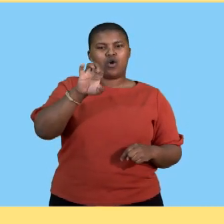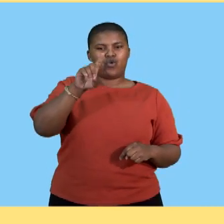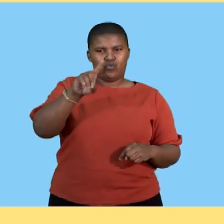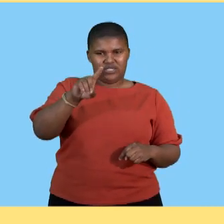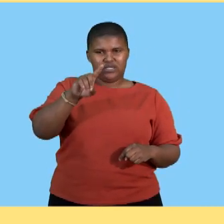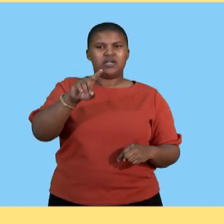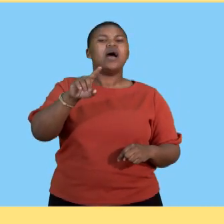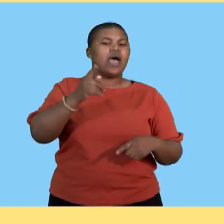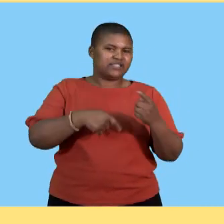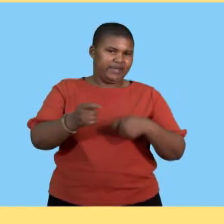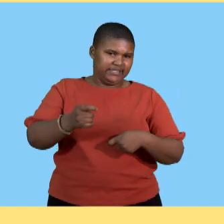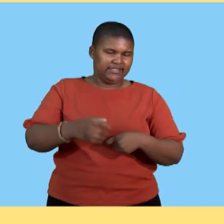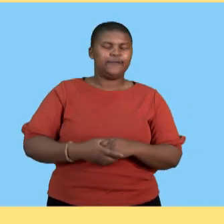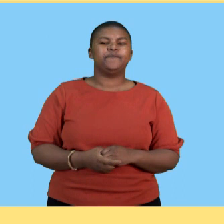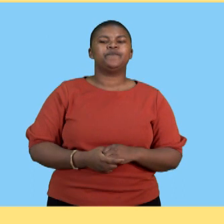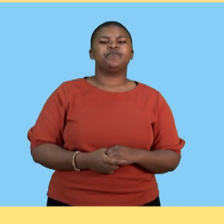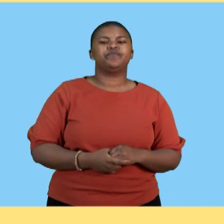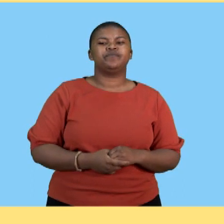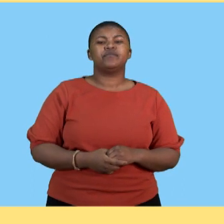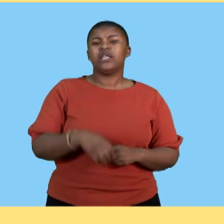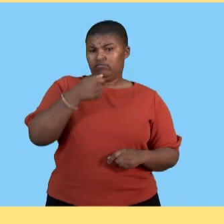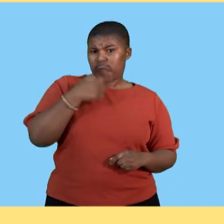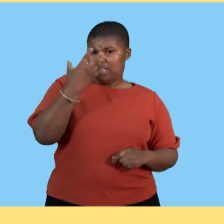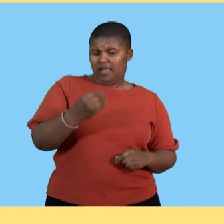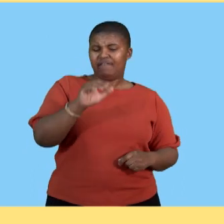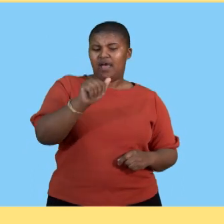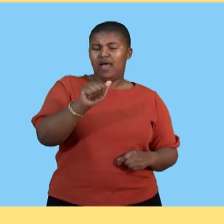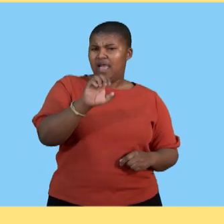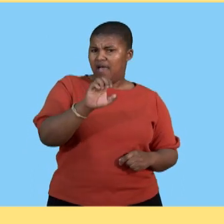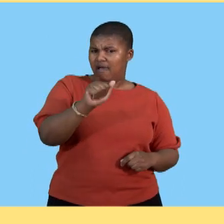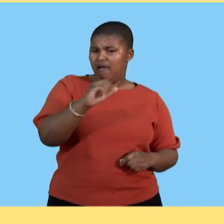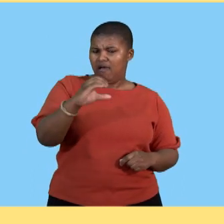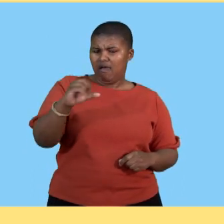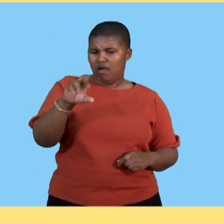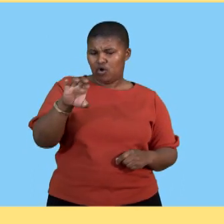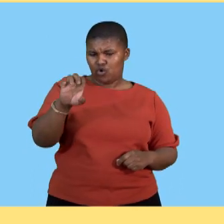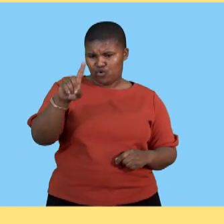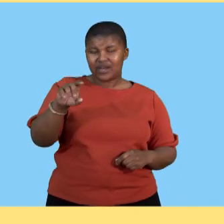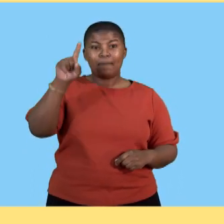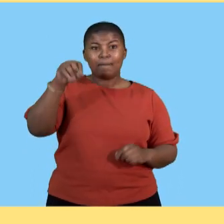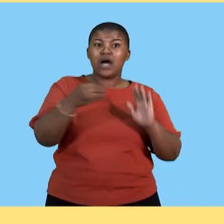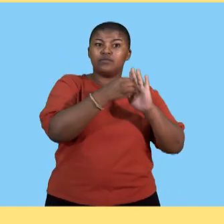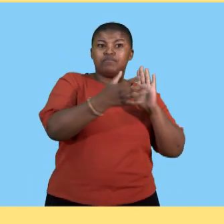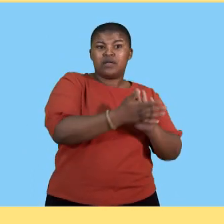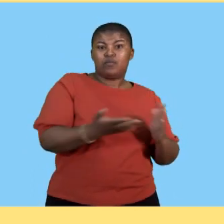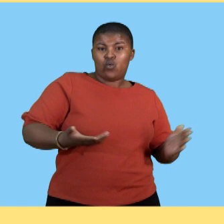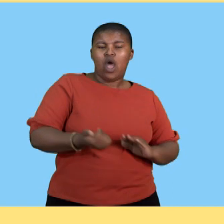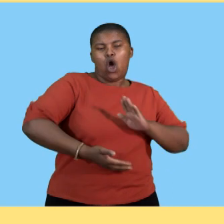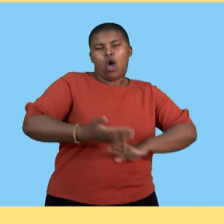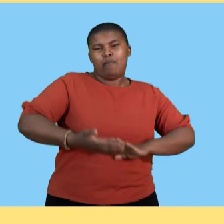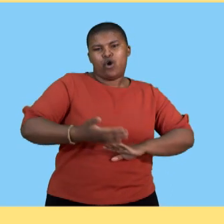having an accrued expense. And when we have an accrued expense, remember, we must record it